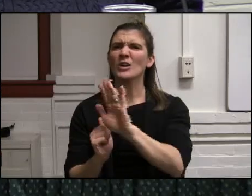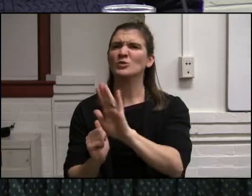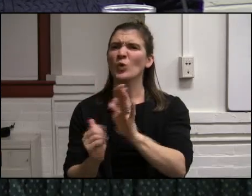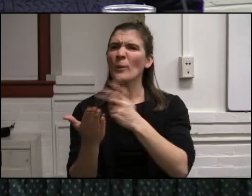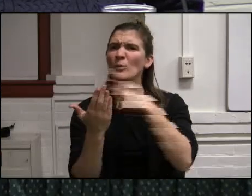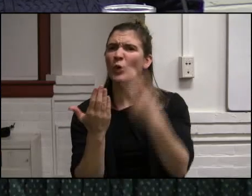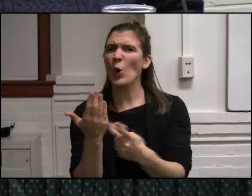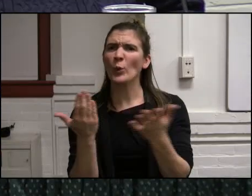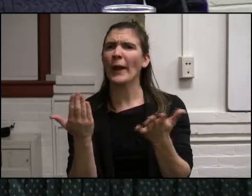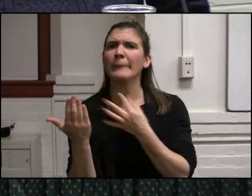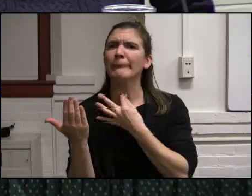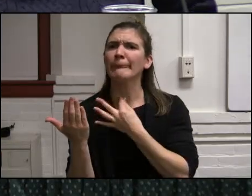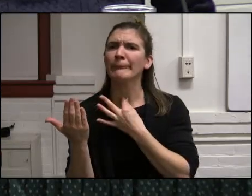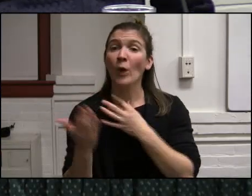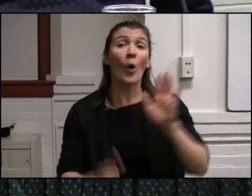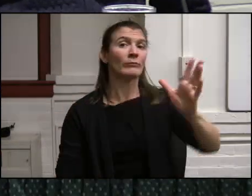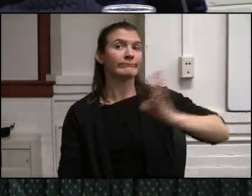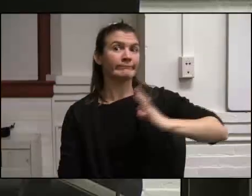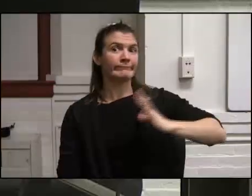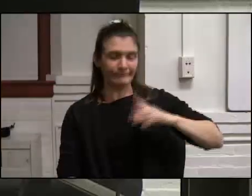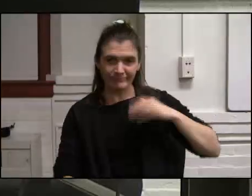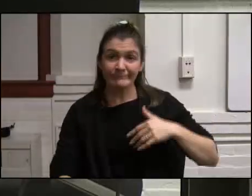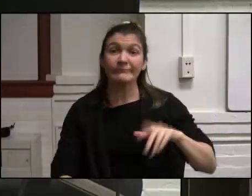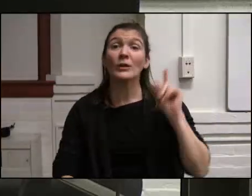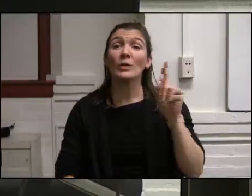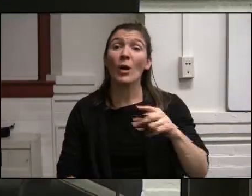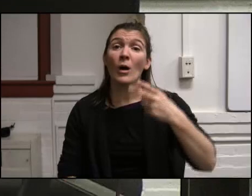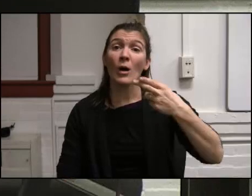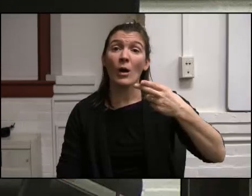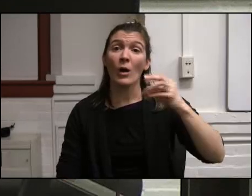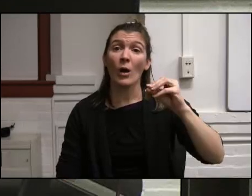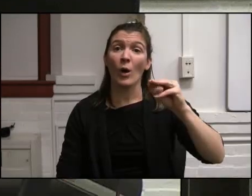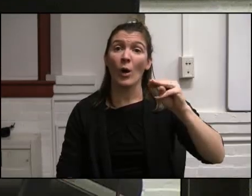anybody watching is interested in. Yes, they can go to